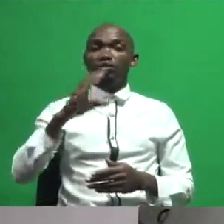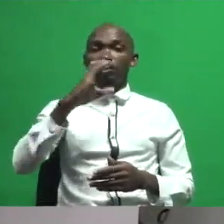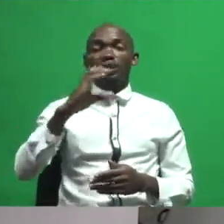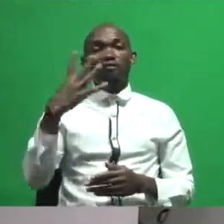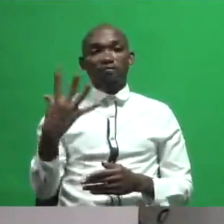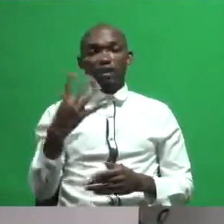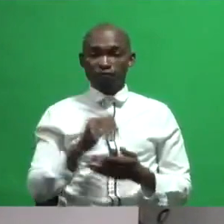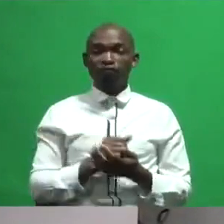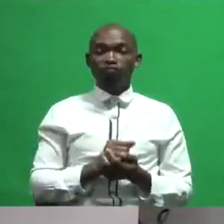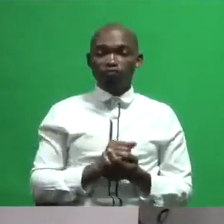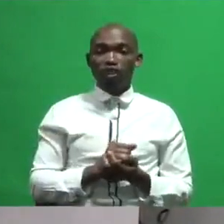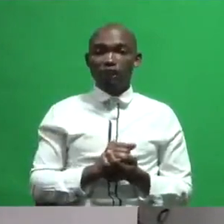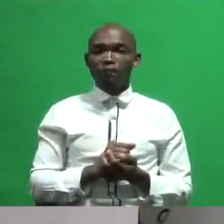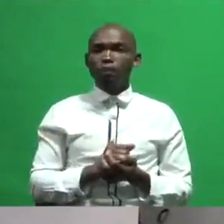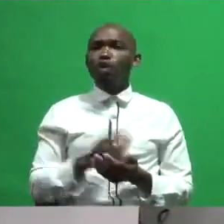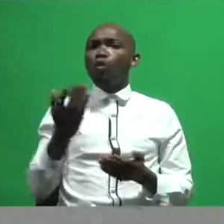C5.